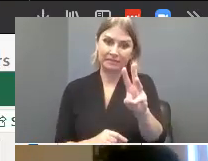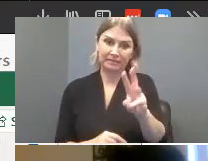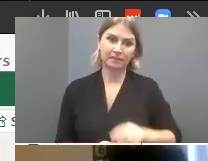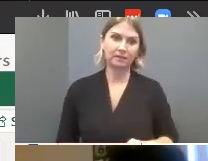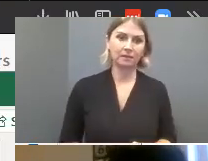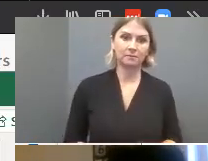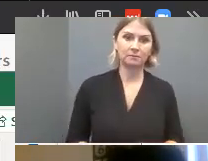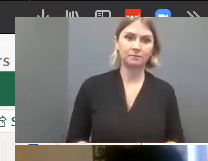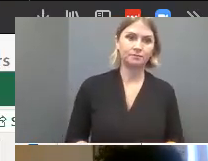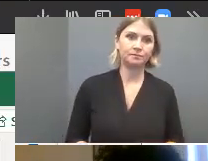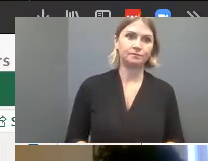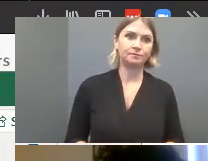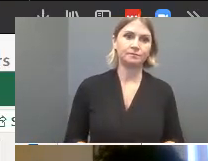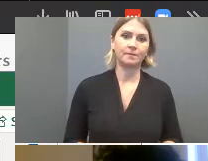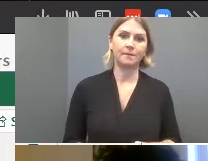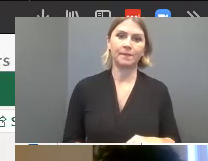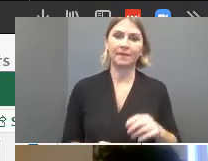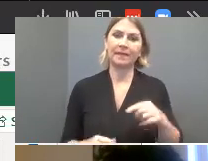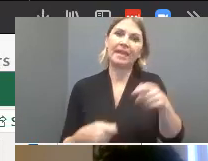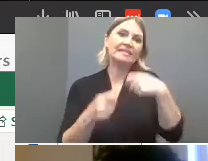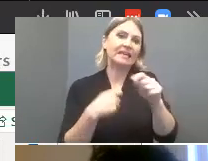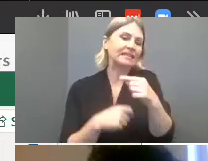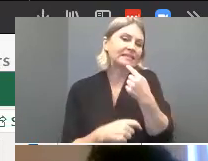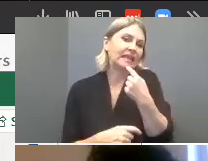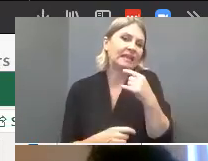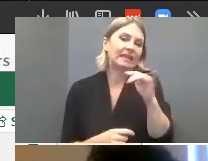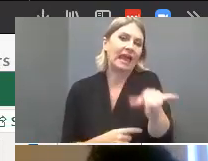paste this thing here. Can we, instead of saying, okay,